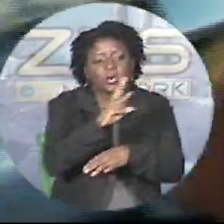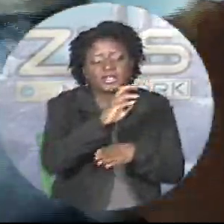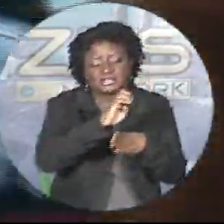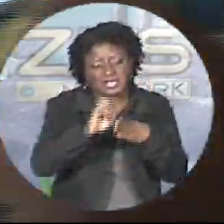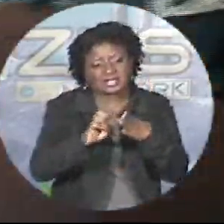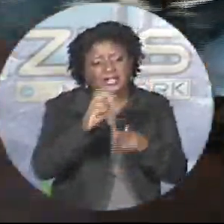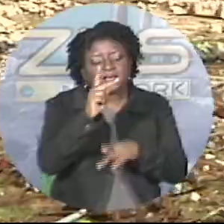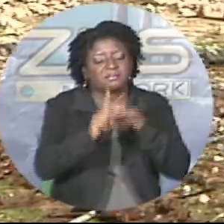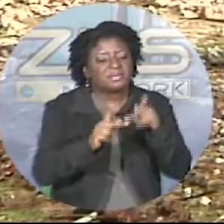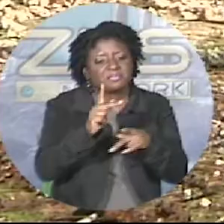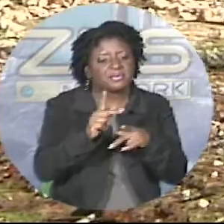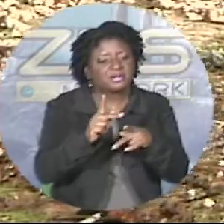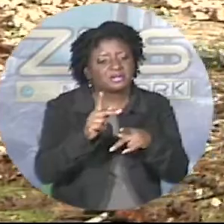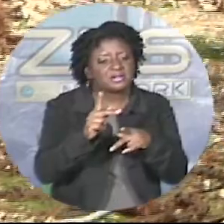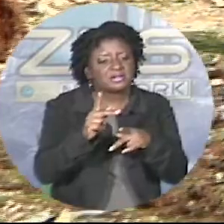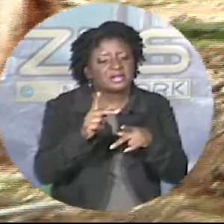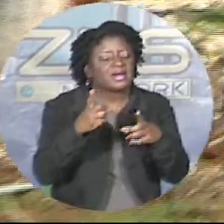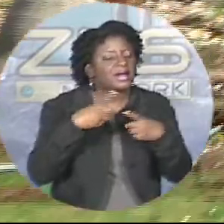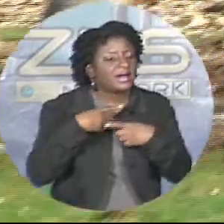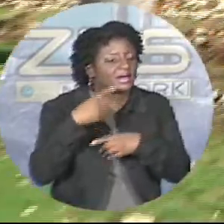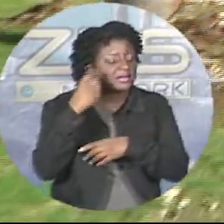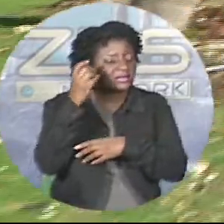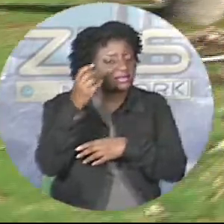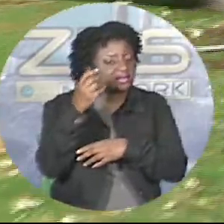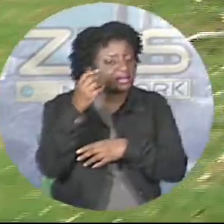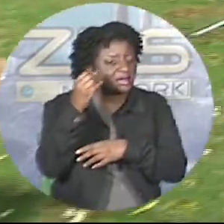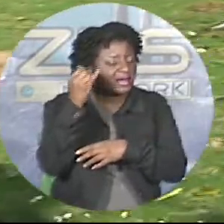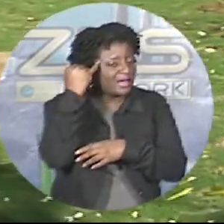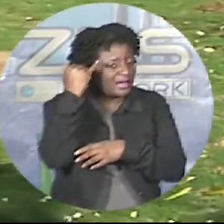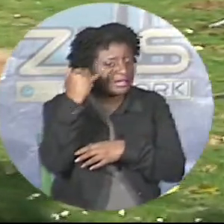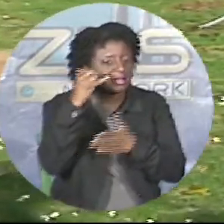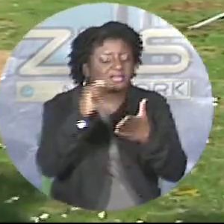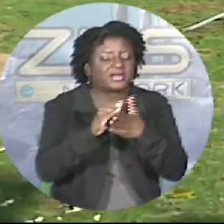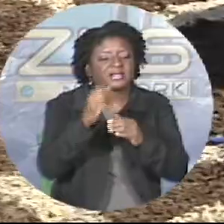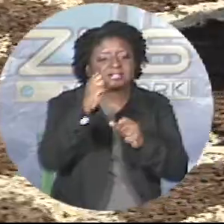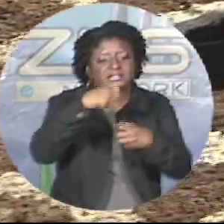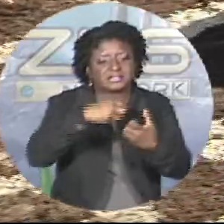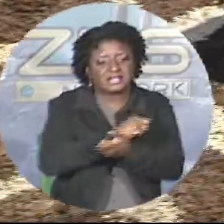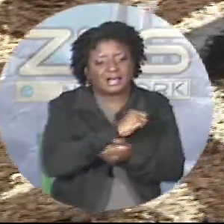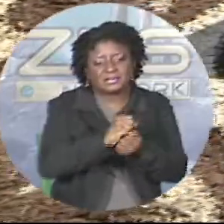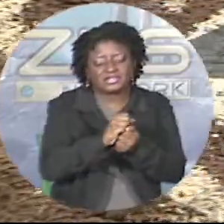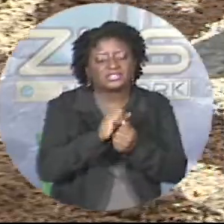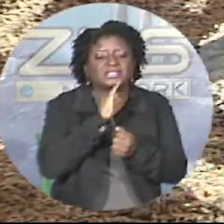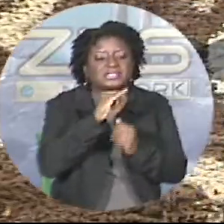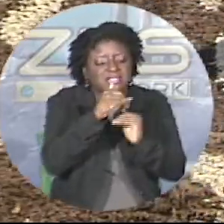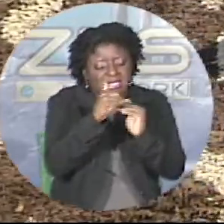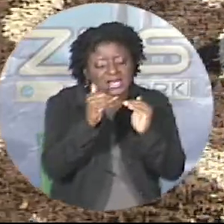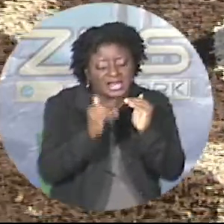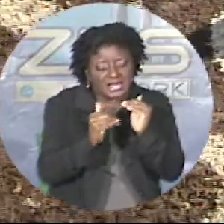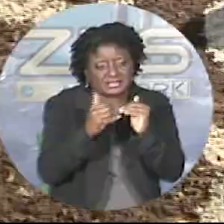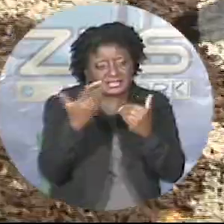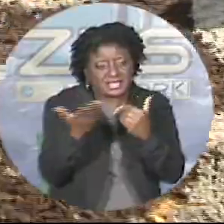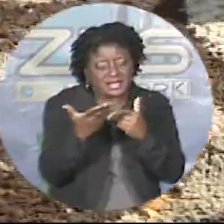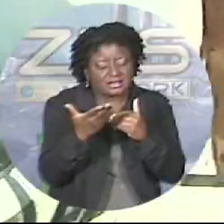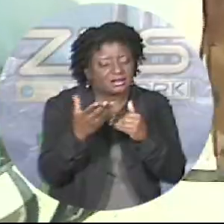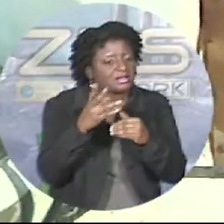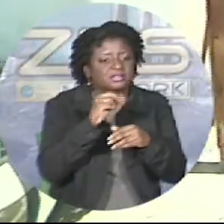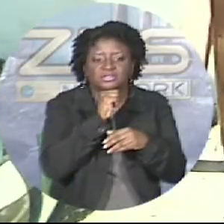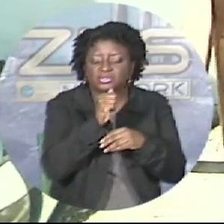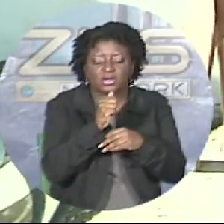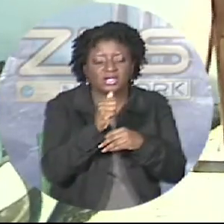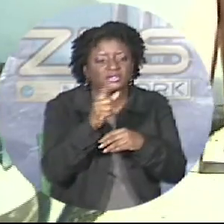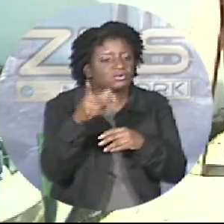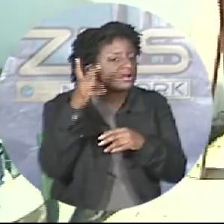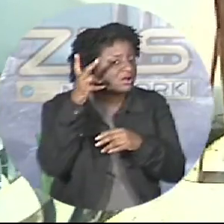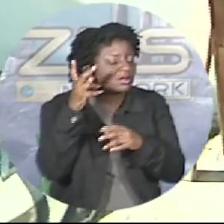impression that the damage is much less here in New Providence, and it's really not. You hear the complaints about electricity, but